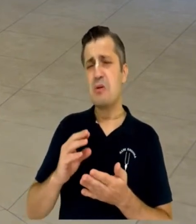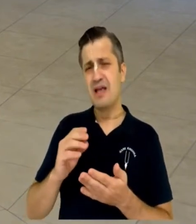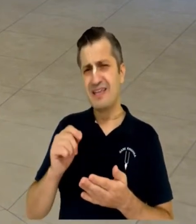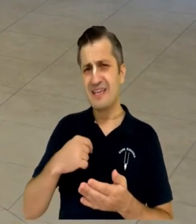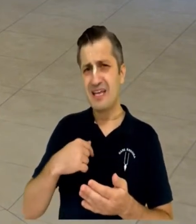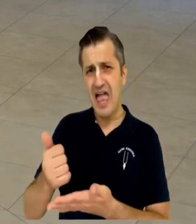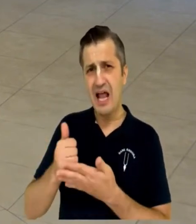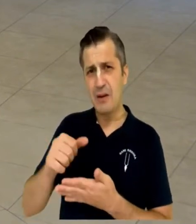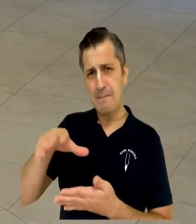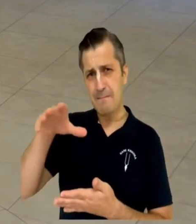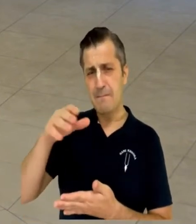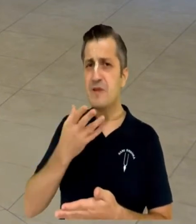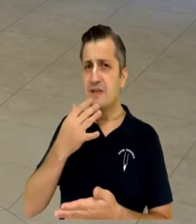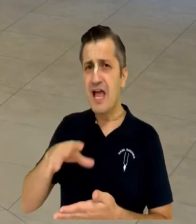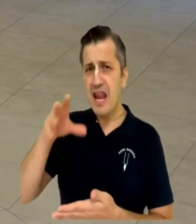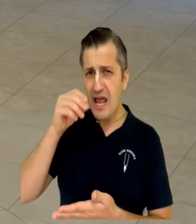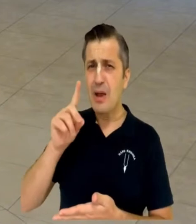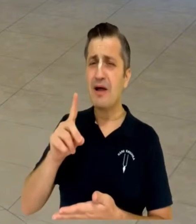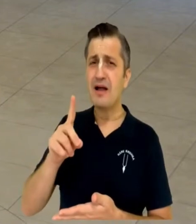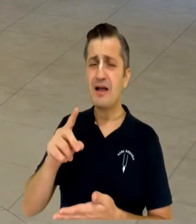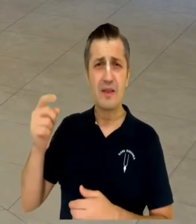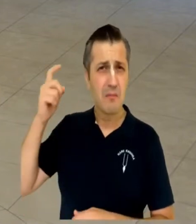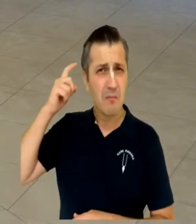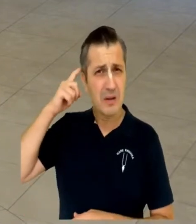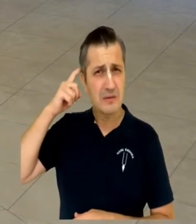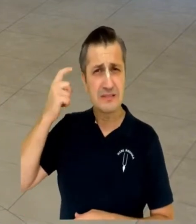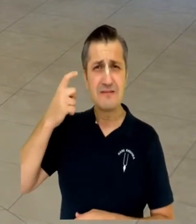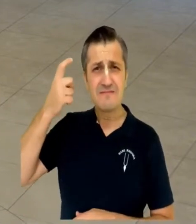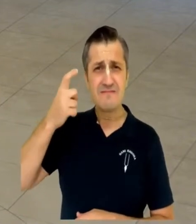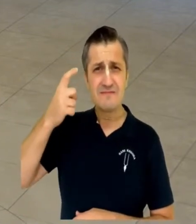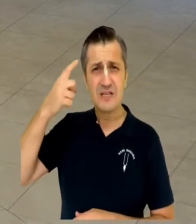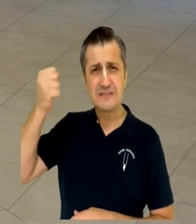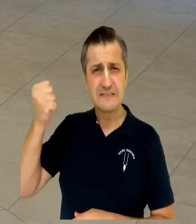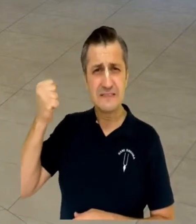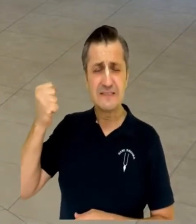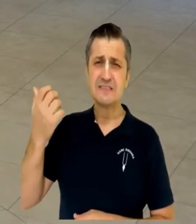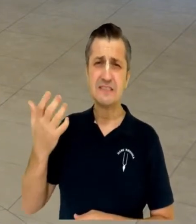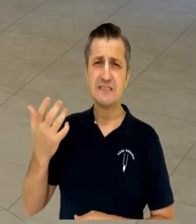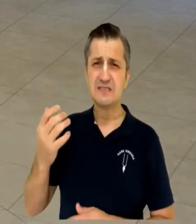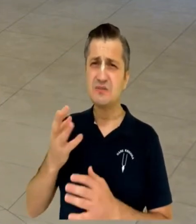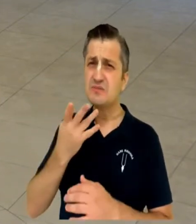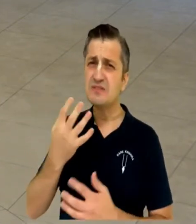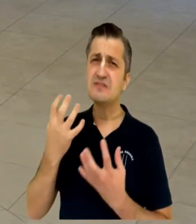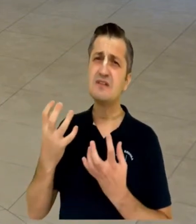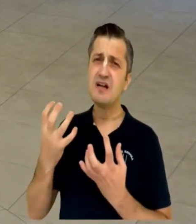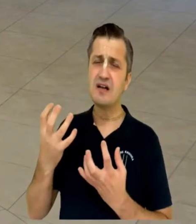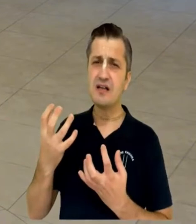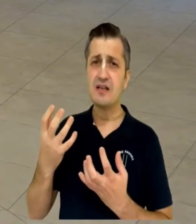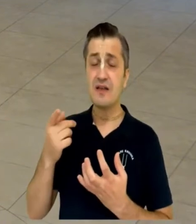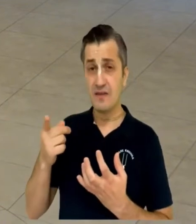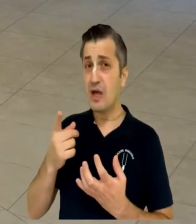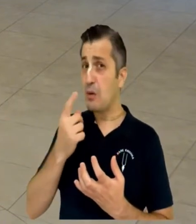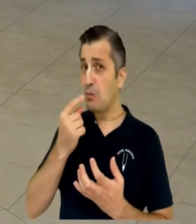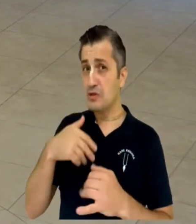line, how can we recontextualize that? Because to think that that could come up at the moment of death, it's